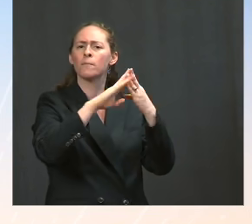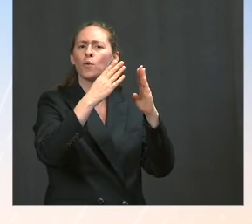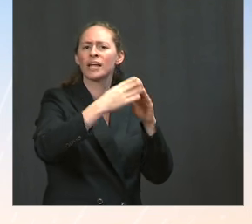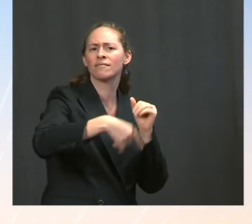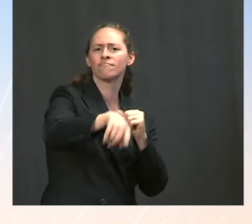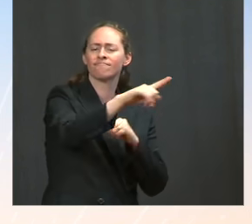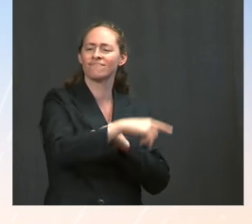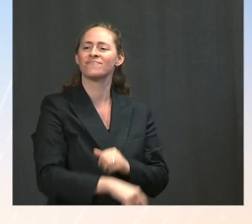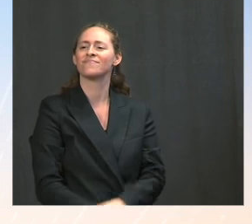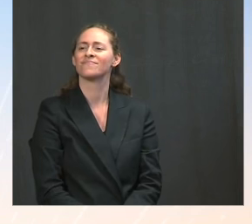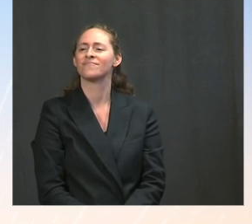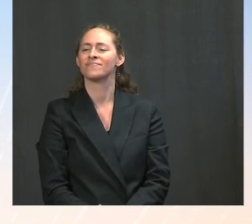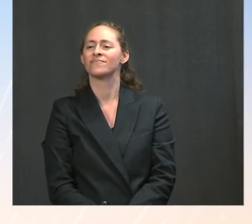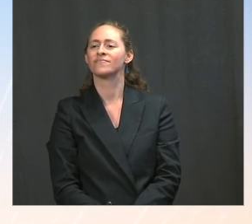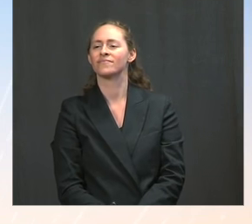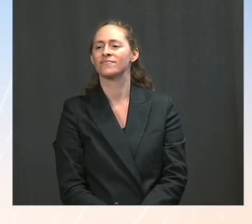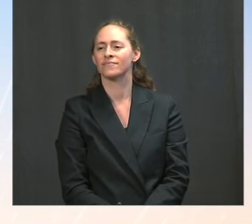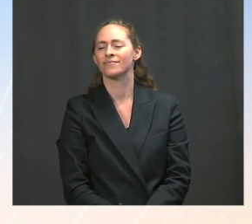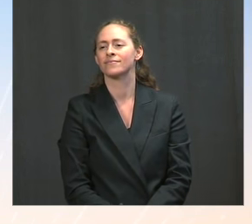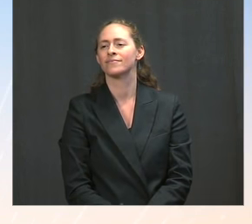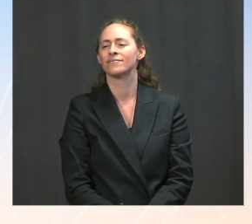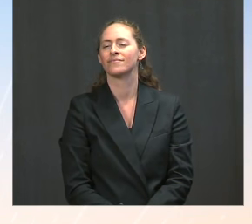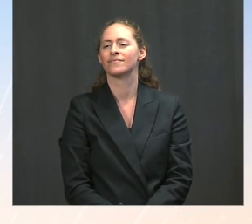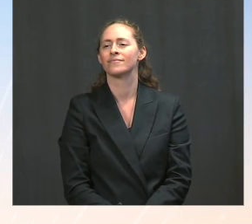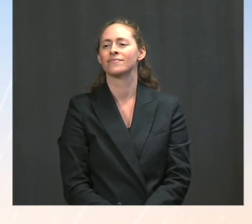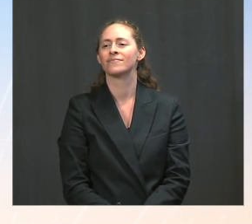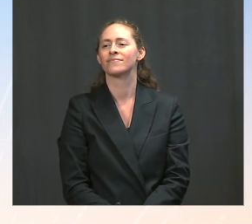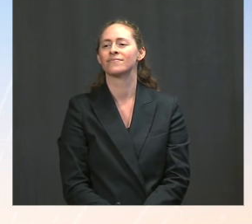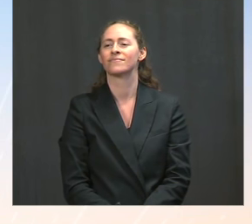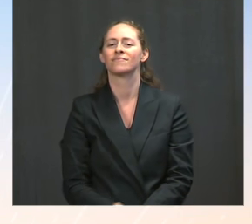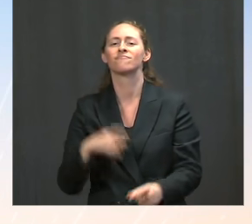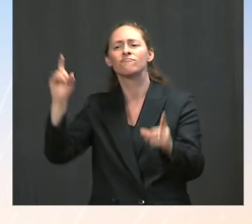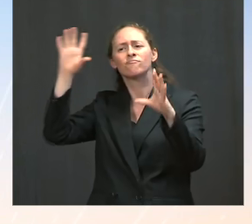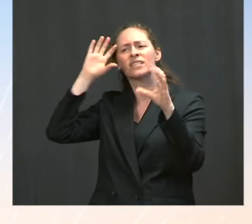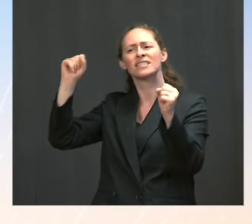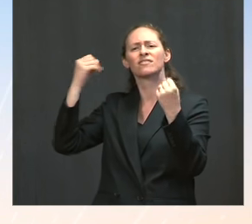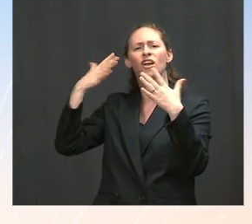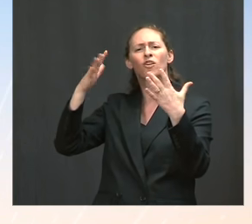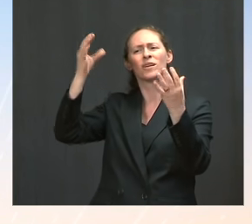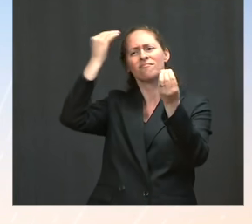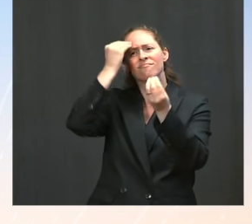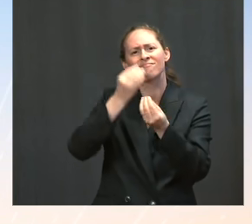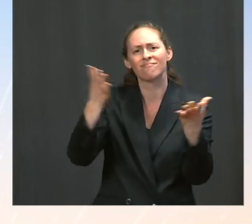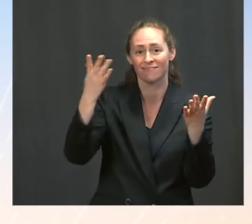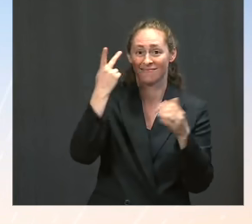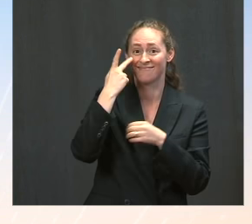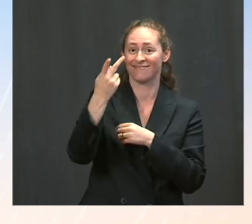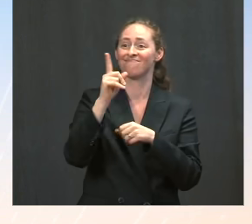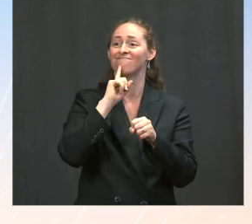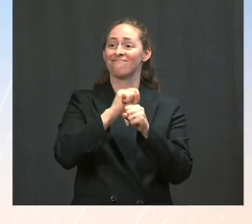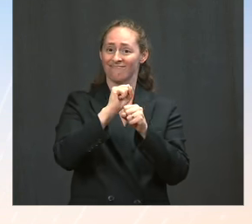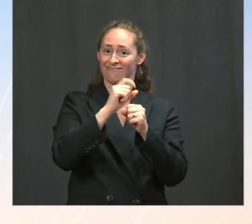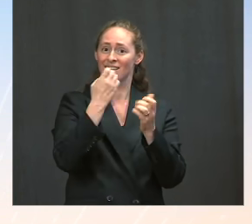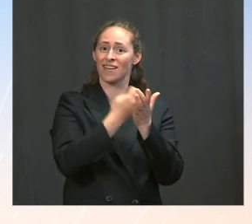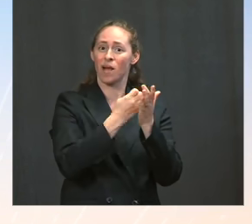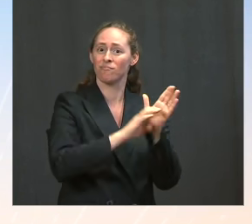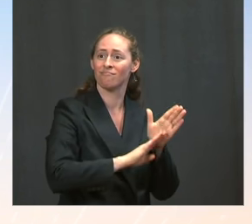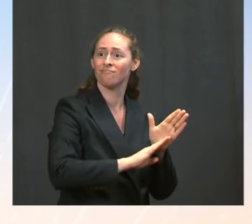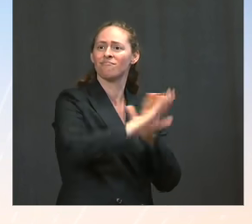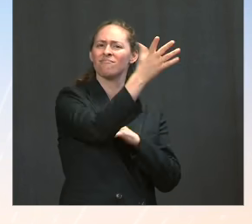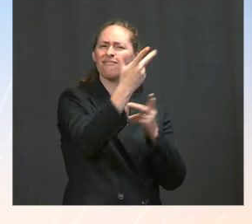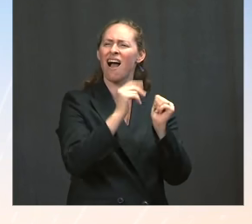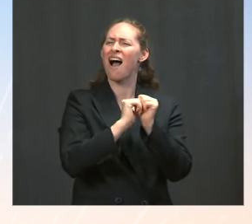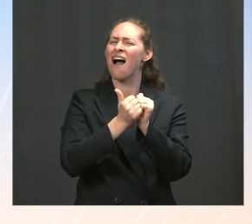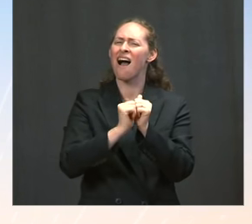can't recover until everybody in every community is included. So I'd like to briefly describe the